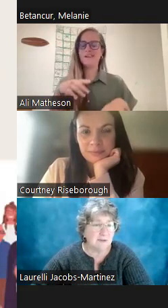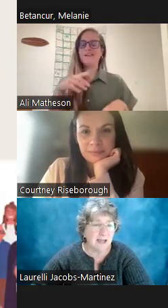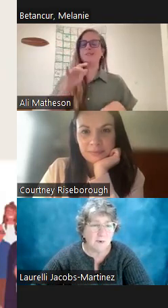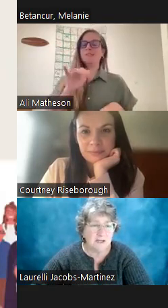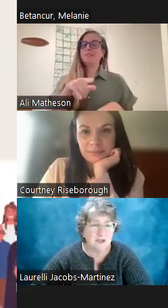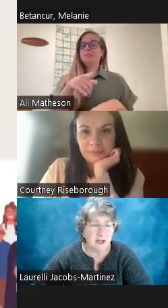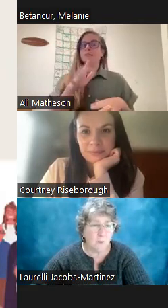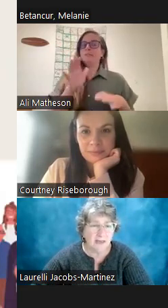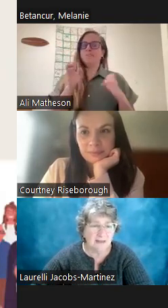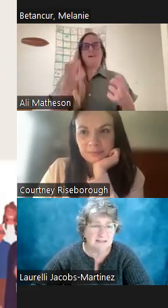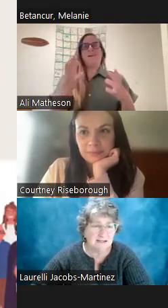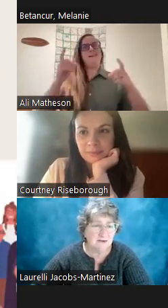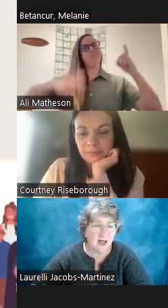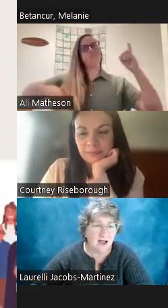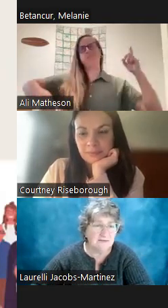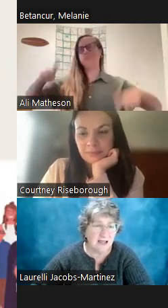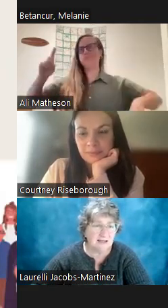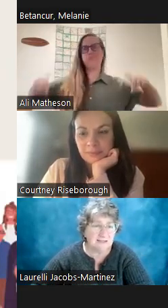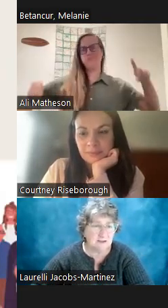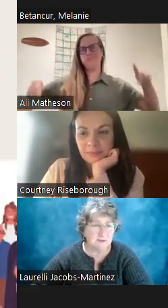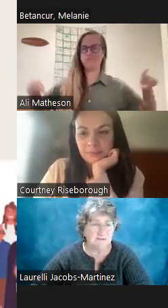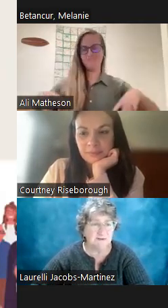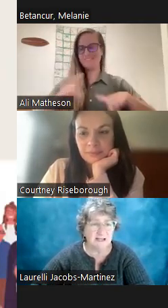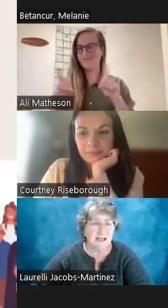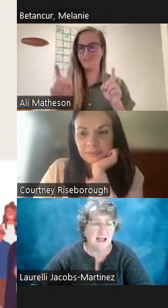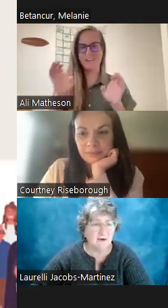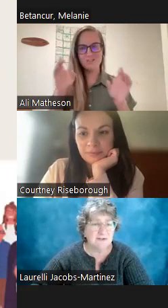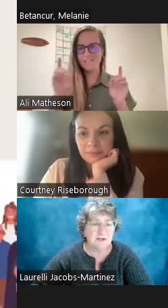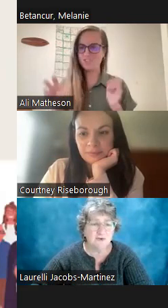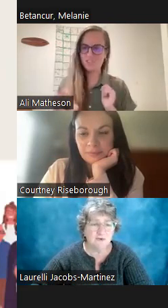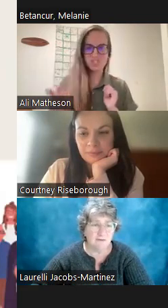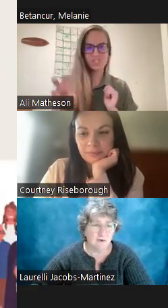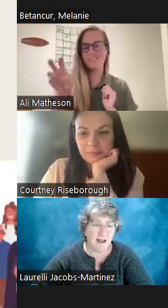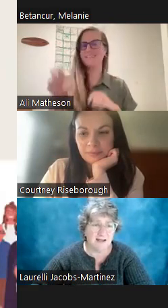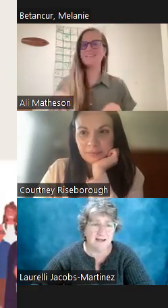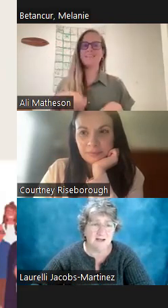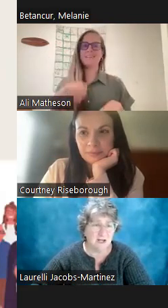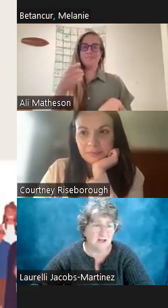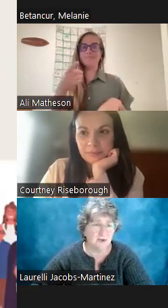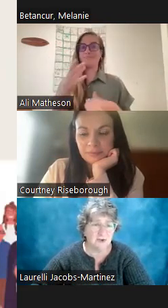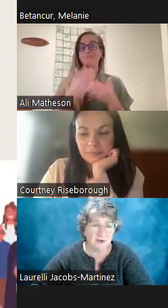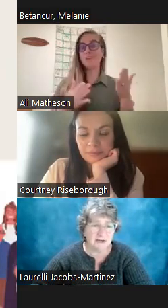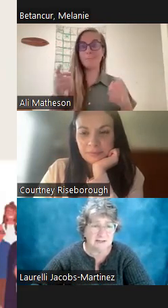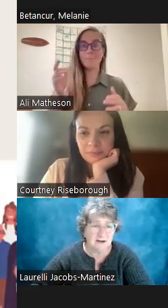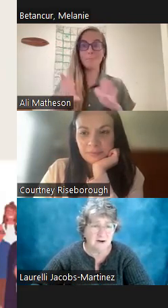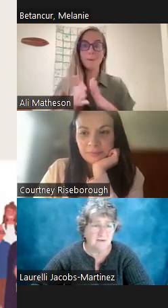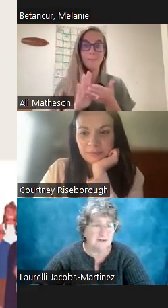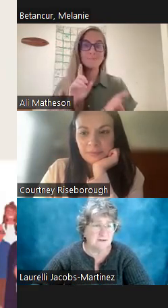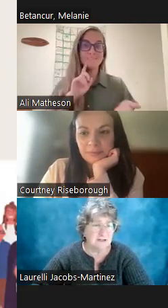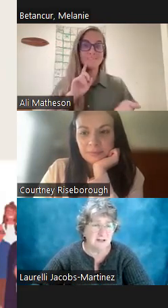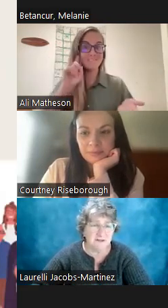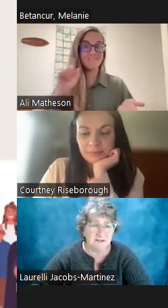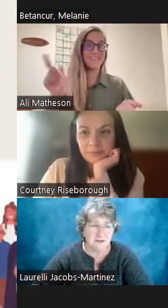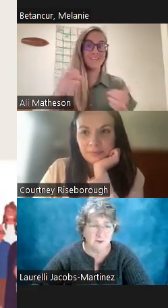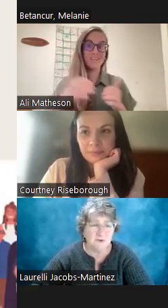picked up language and when they did in their lives, ASL specifically, how it's such a great variety in educational journeys for